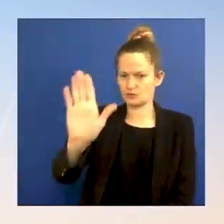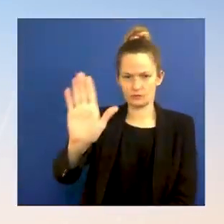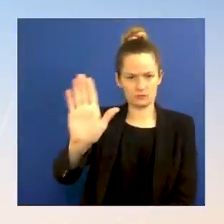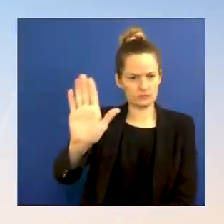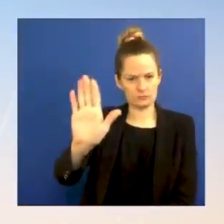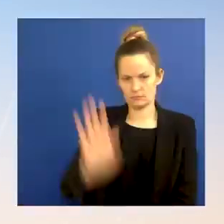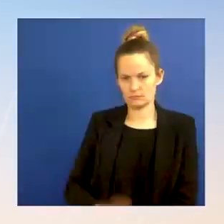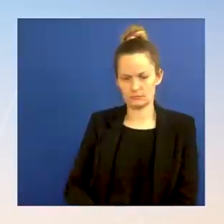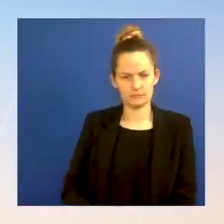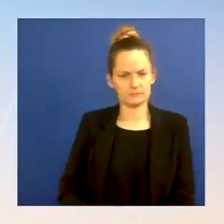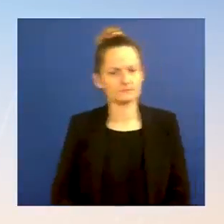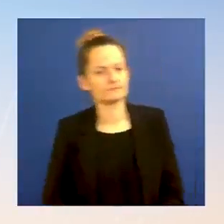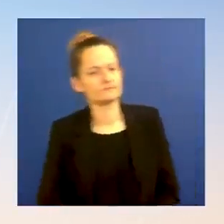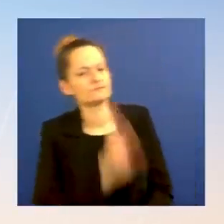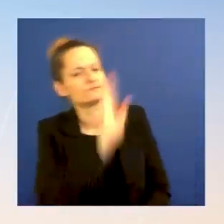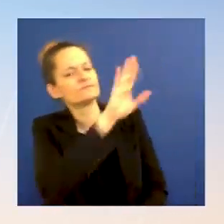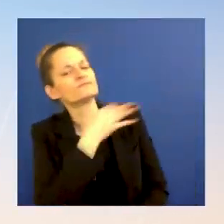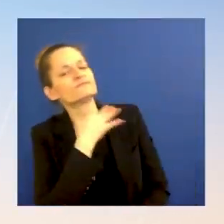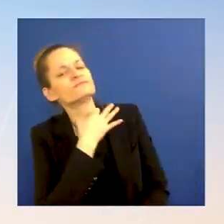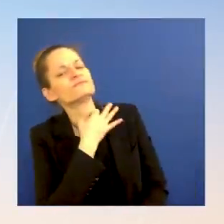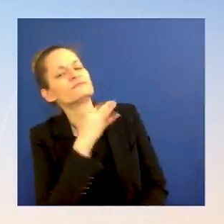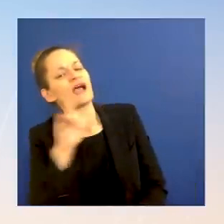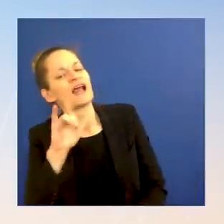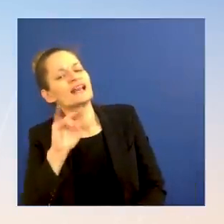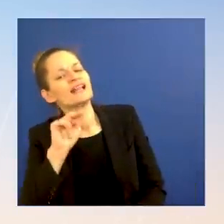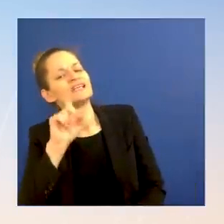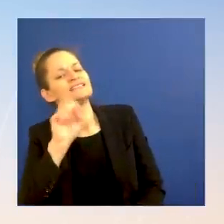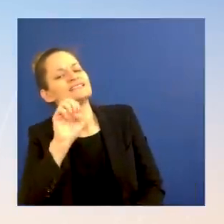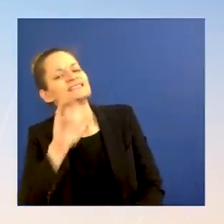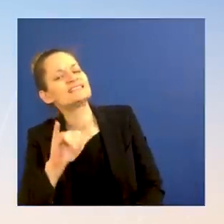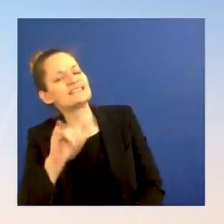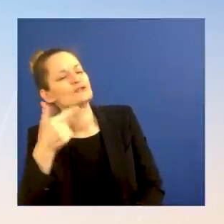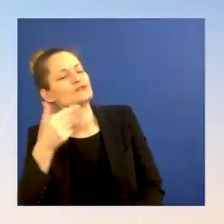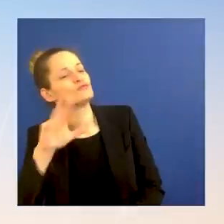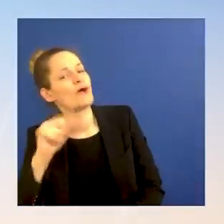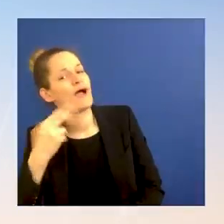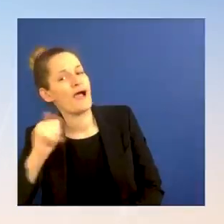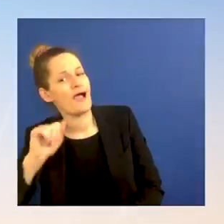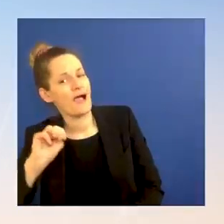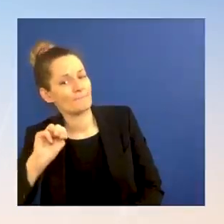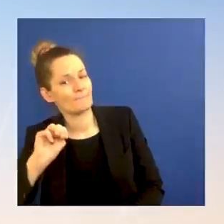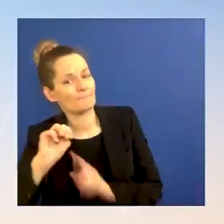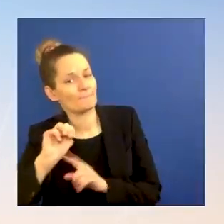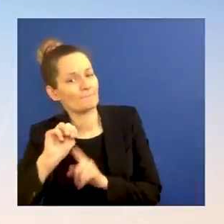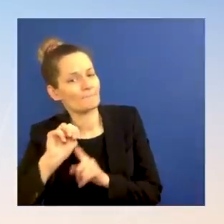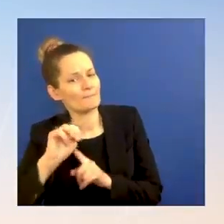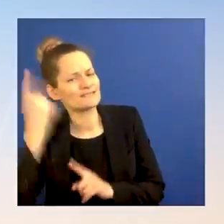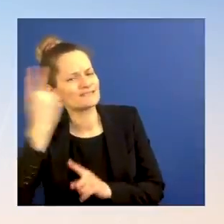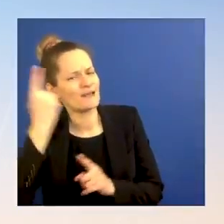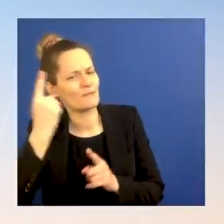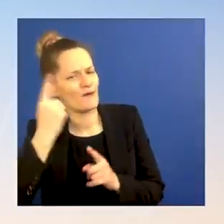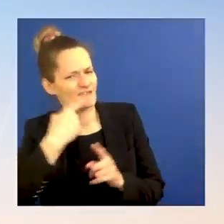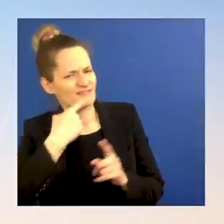Does the White House have any take on that statement? Is it helpful at this point? That is not the position of the United States